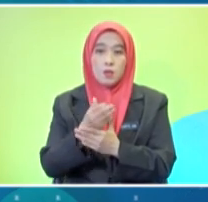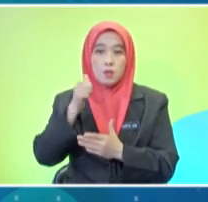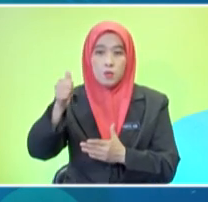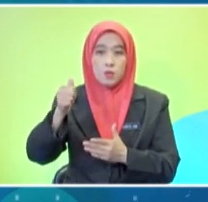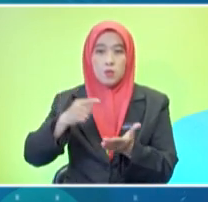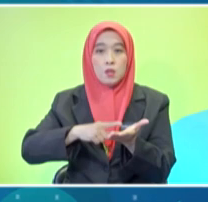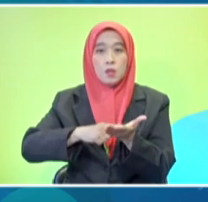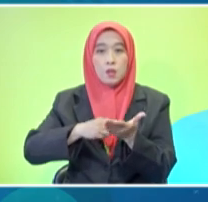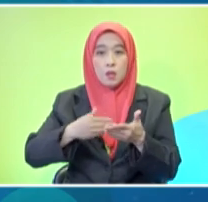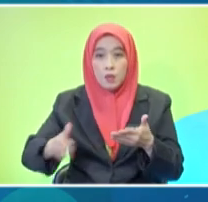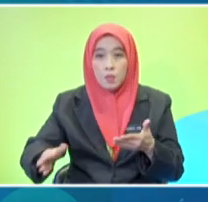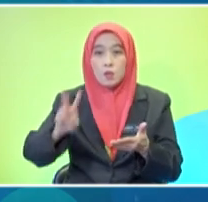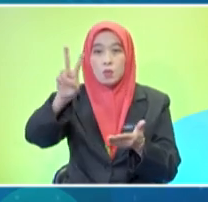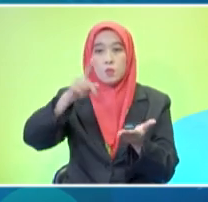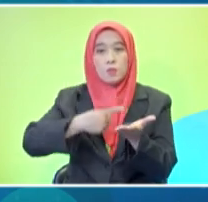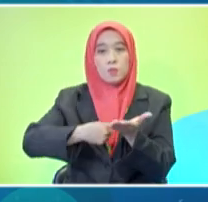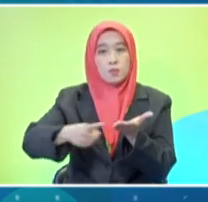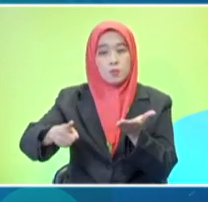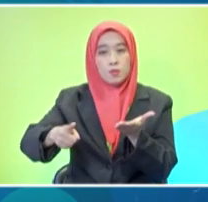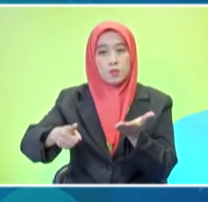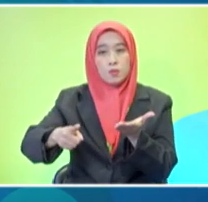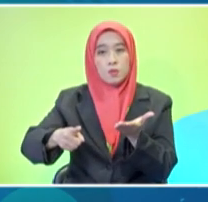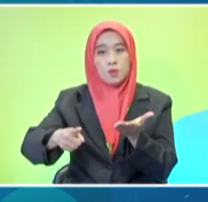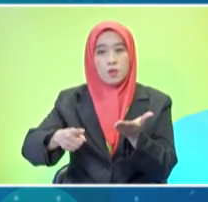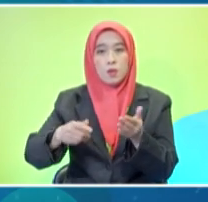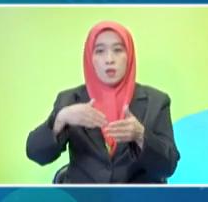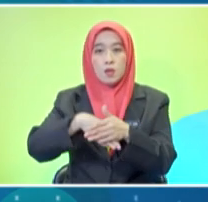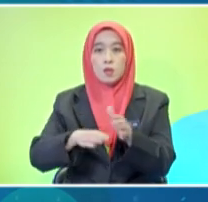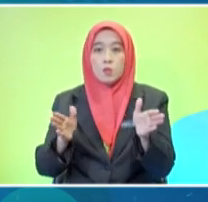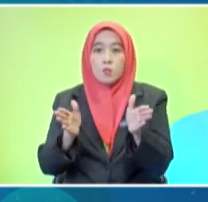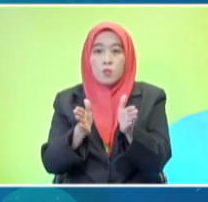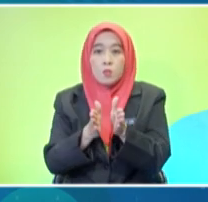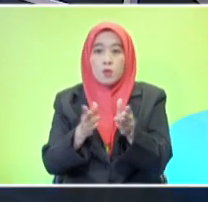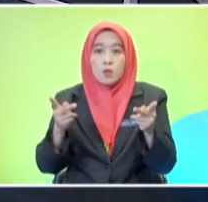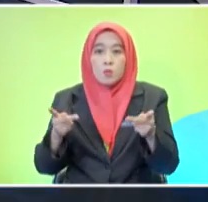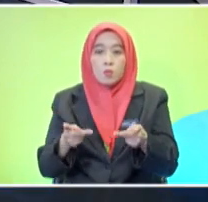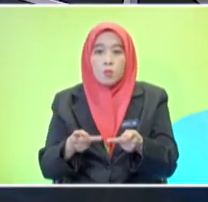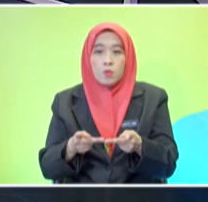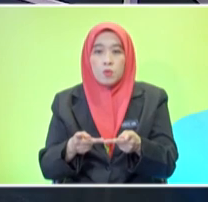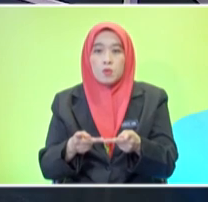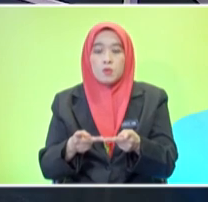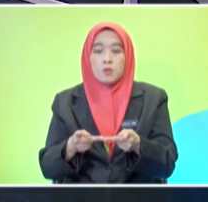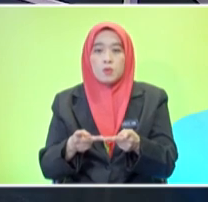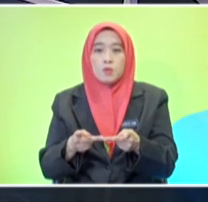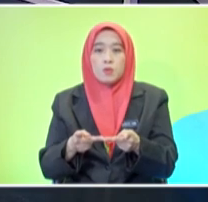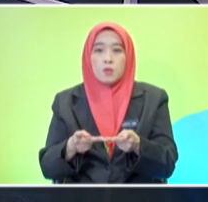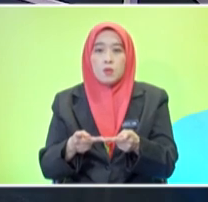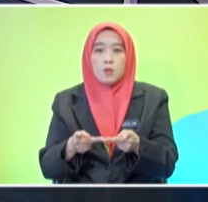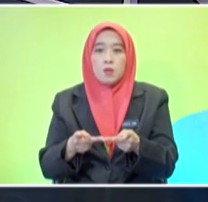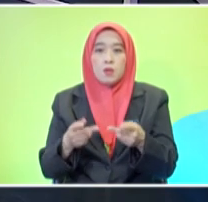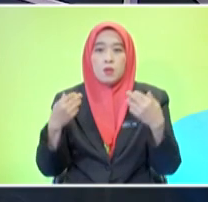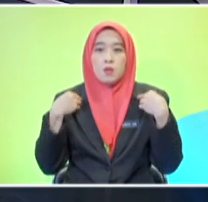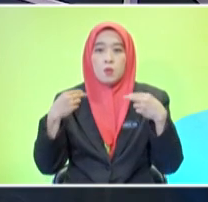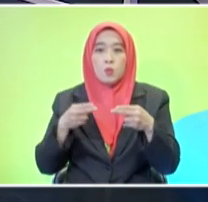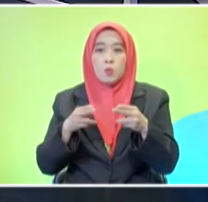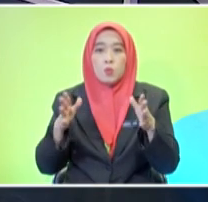Yeah. Okay, especially the ones in the smaller pot. There's a reason for it because there's huge competition